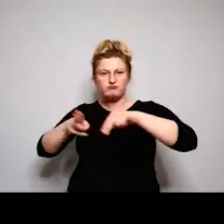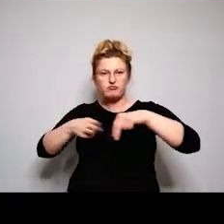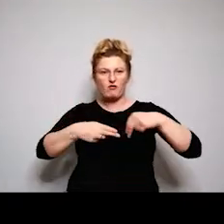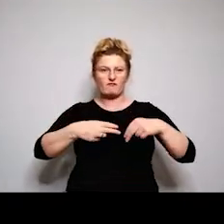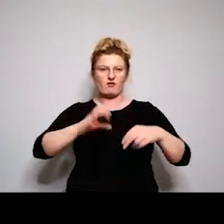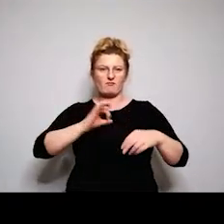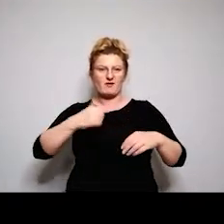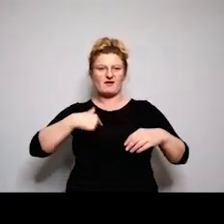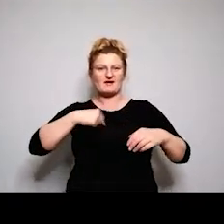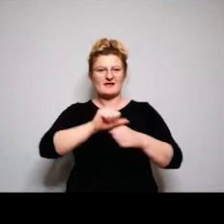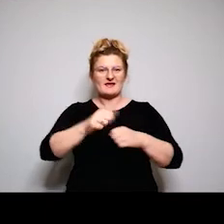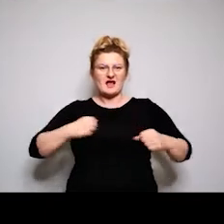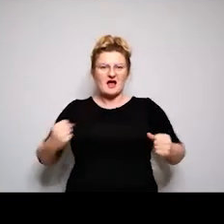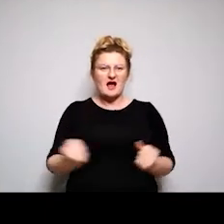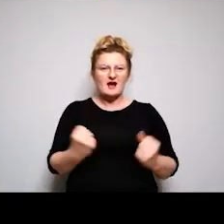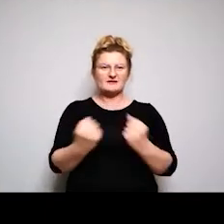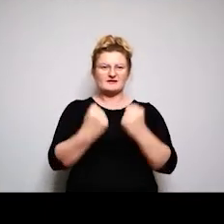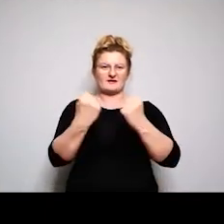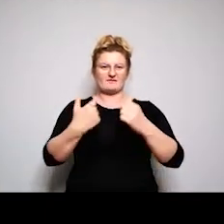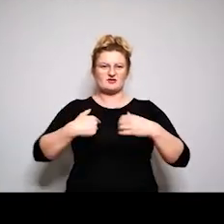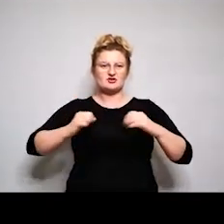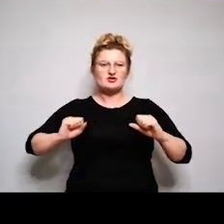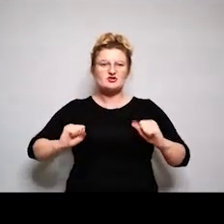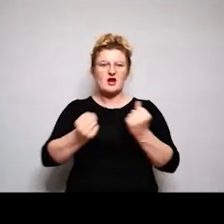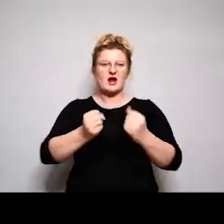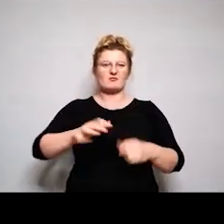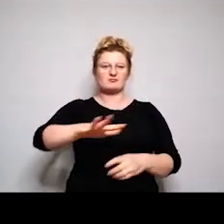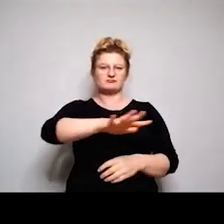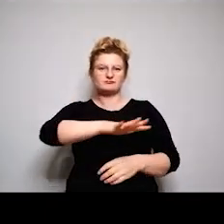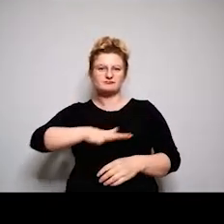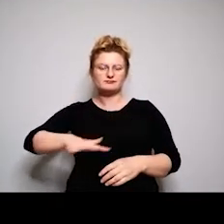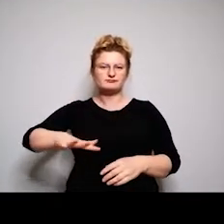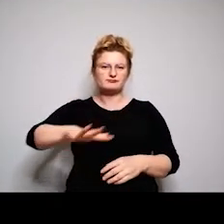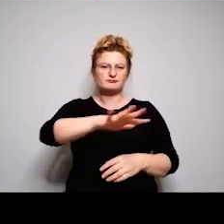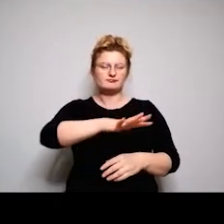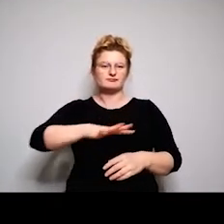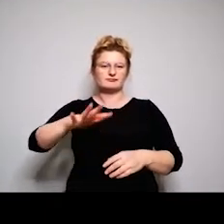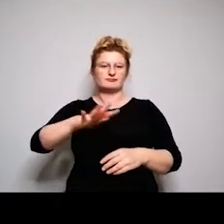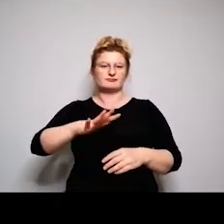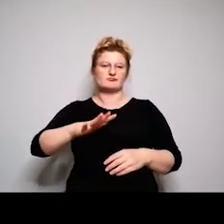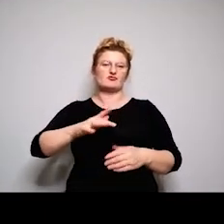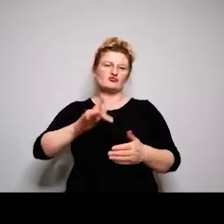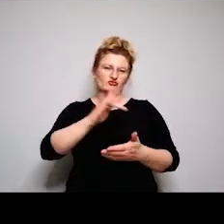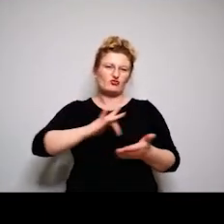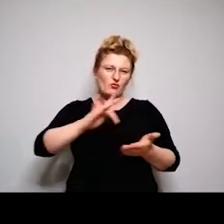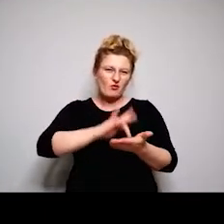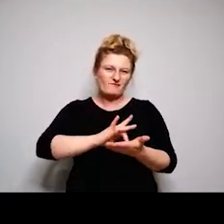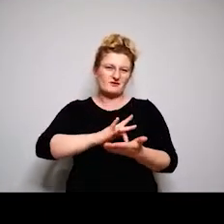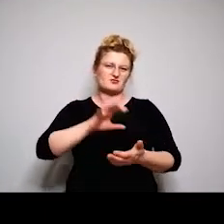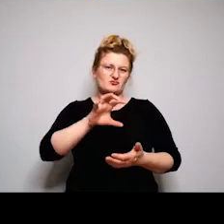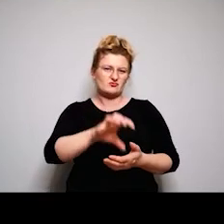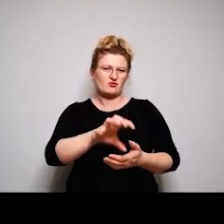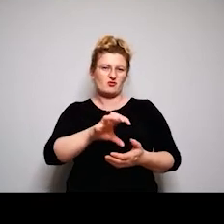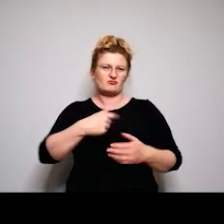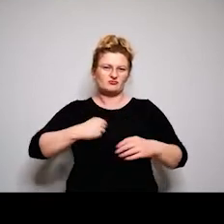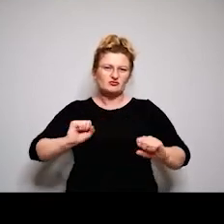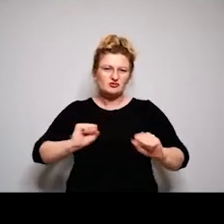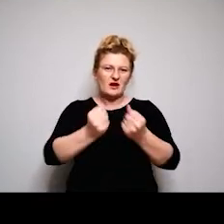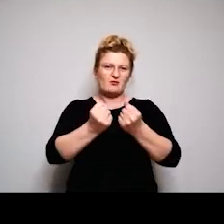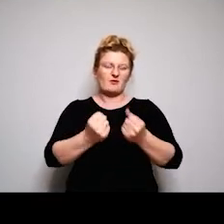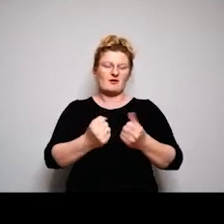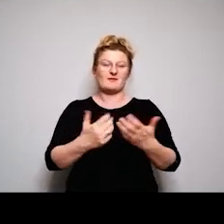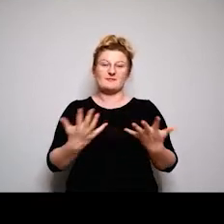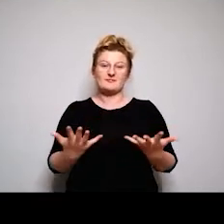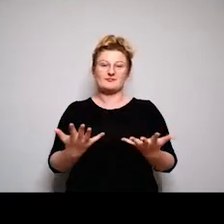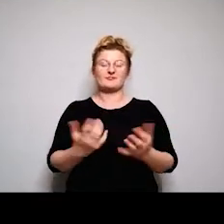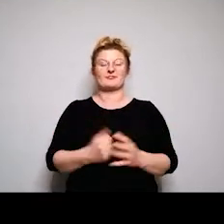like you know, tutorials, videos, a lot of material that you find just in Google for free. So you have to study, you have to learn, you have to be the best